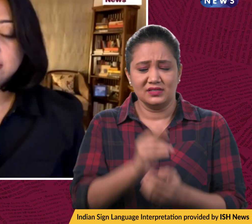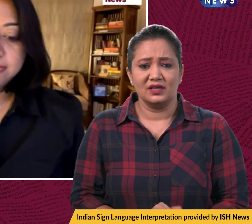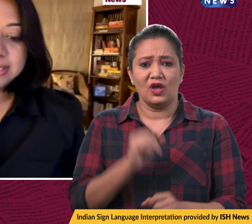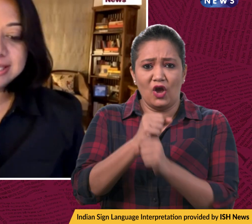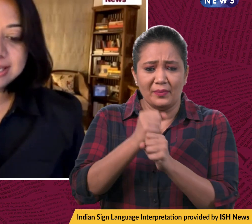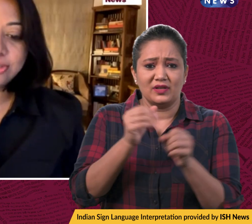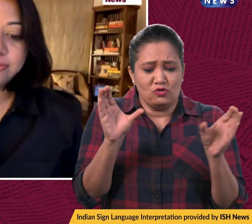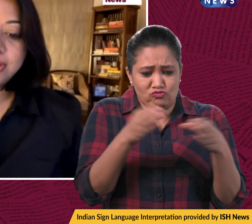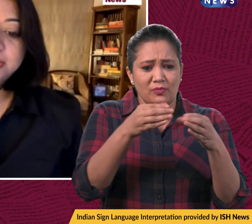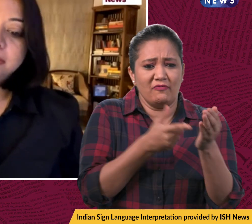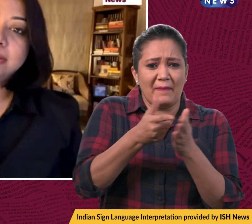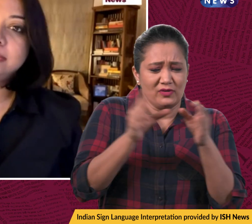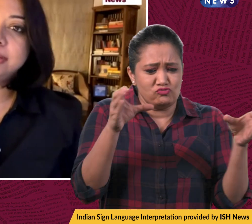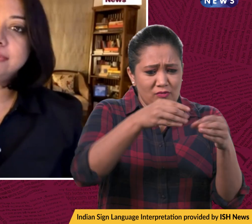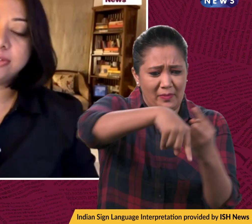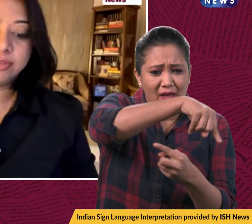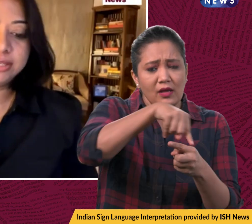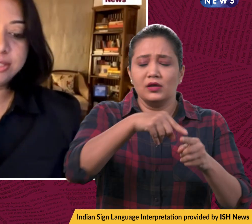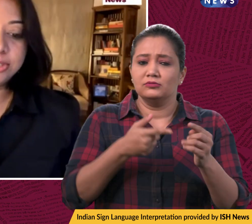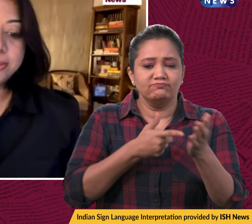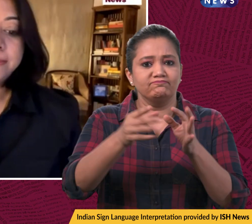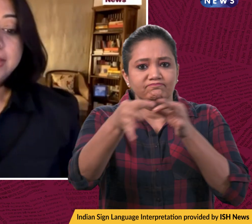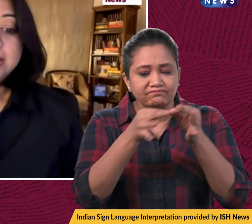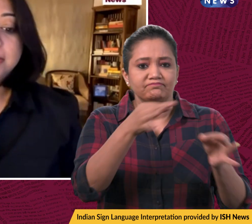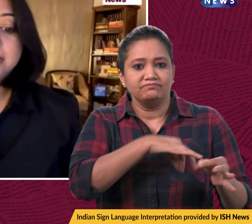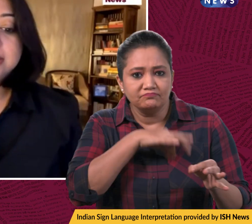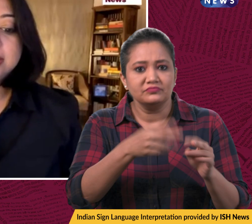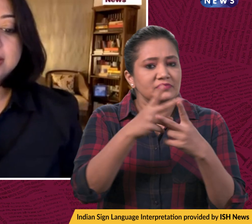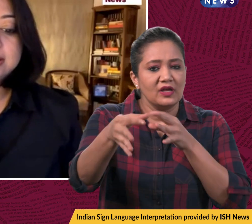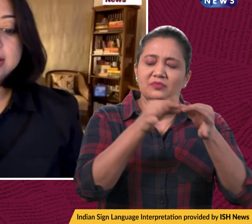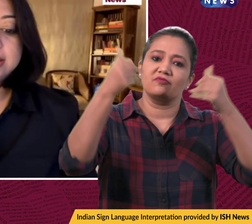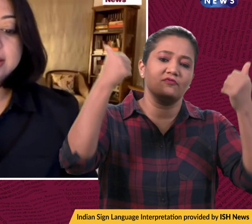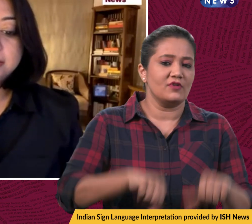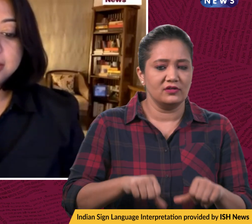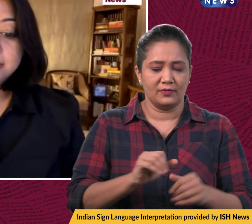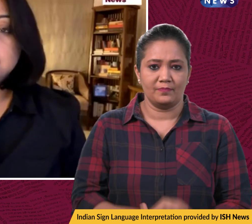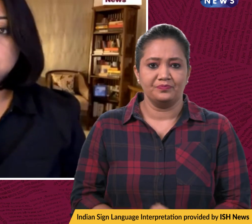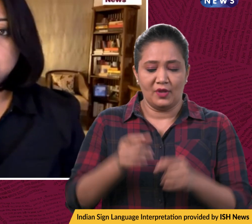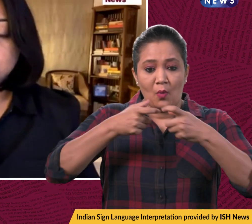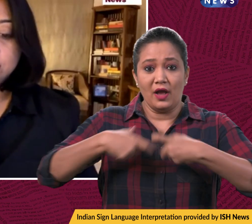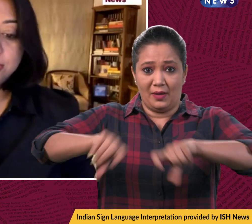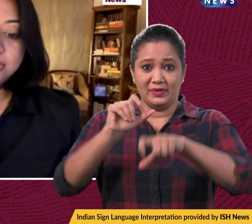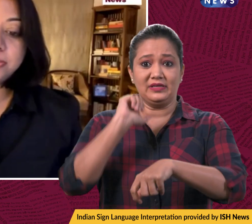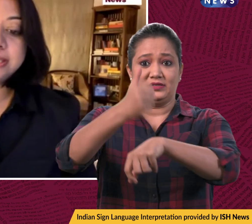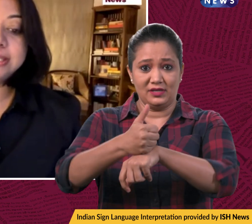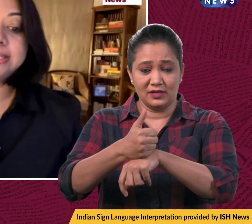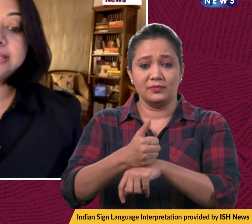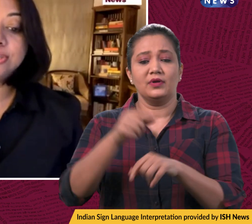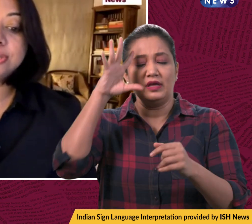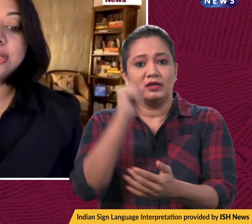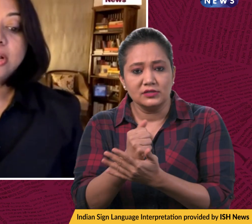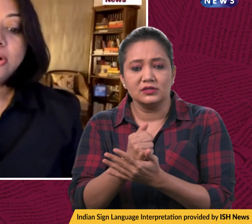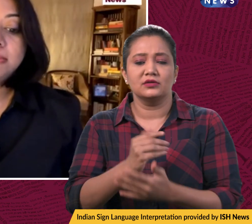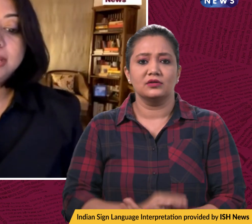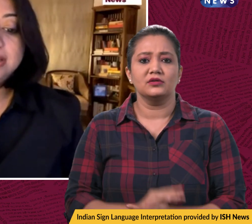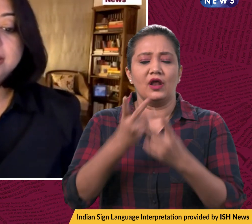failed to convince a section of farmers about the benefits of the legislation. The Prime Minister has said that a committee will be constituted as well to take